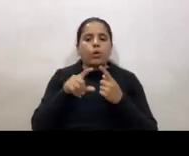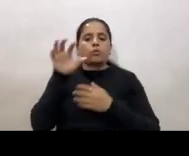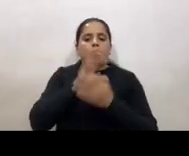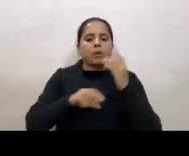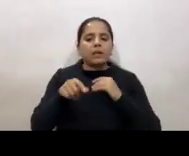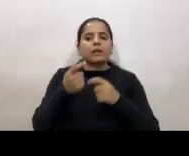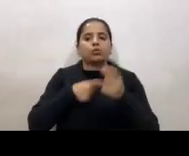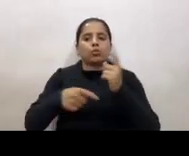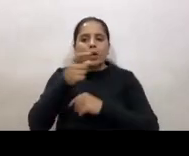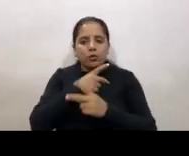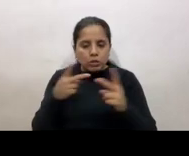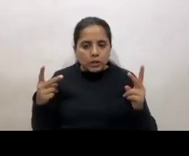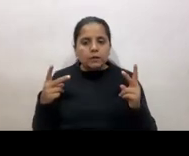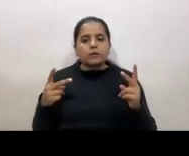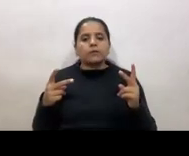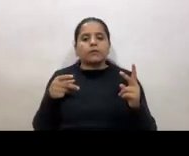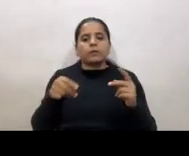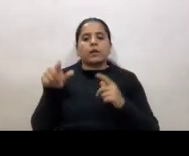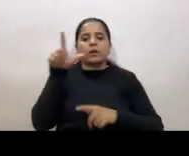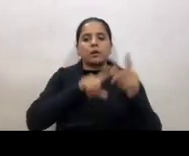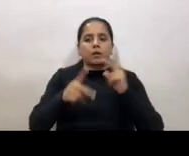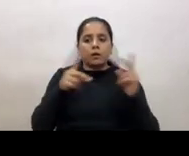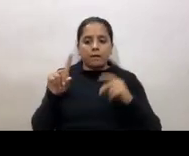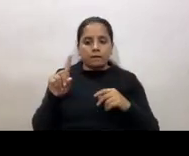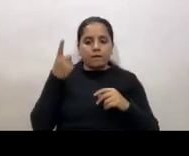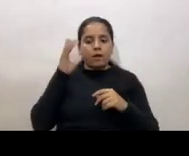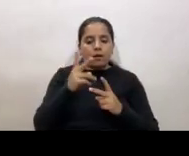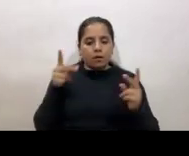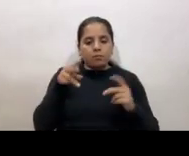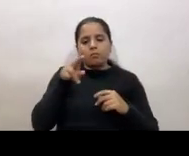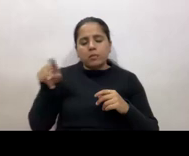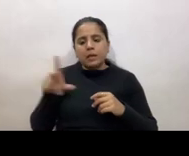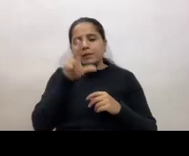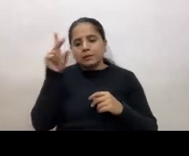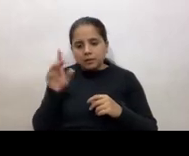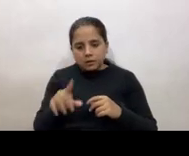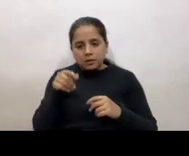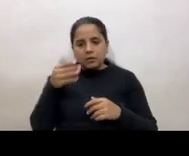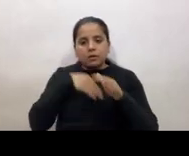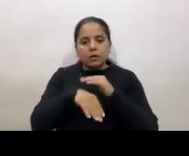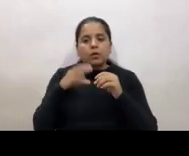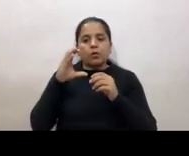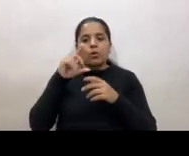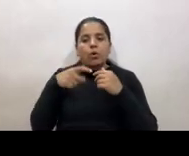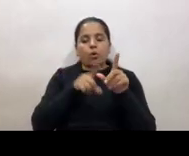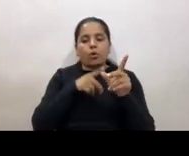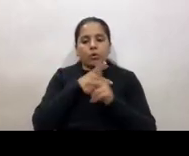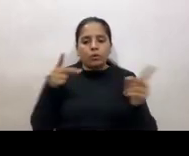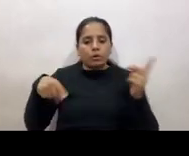switching, the language is first, meaning making is second. On the contrary, in these